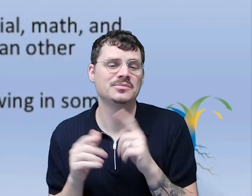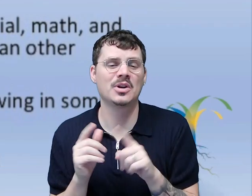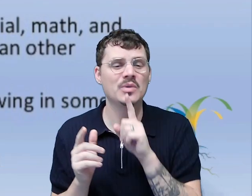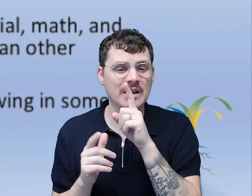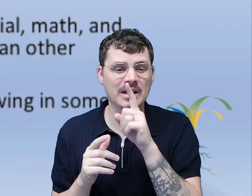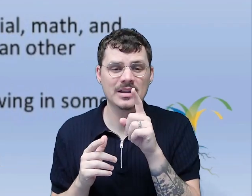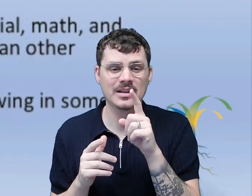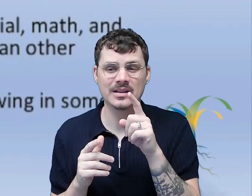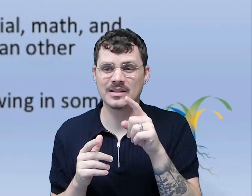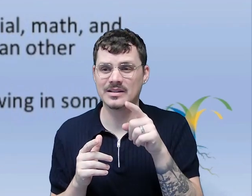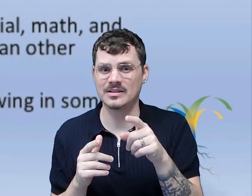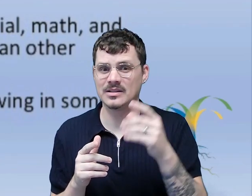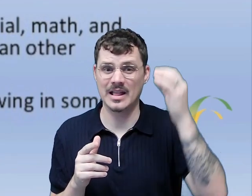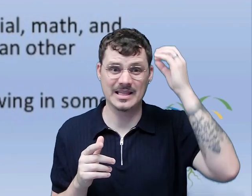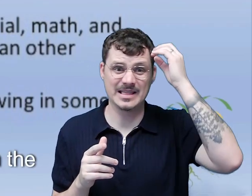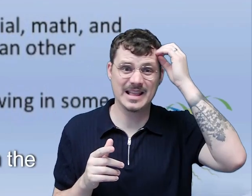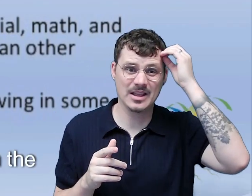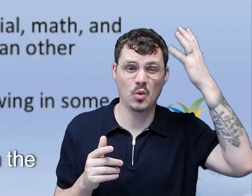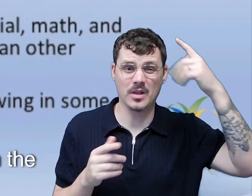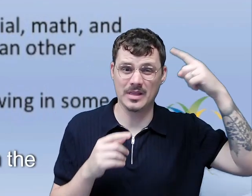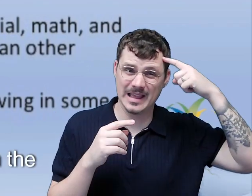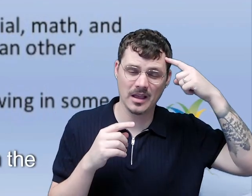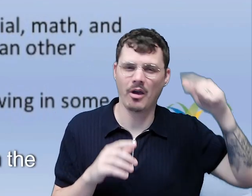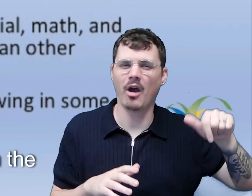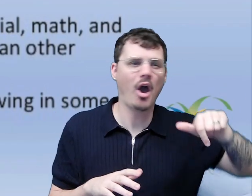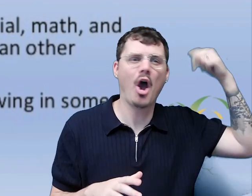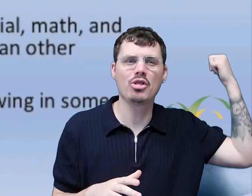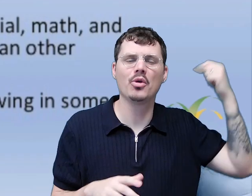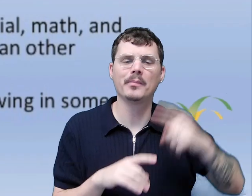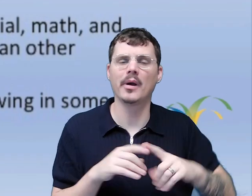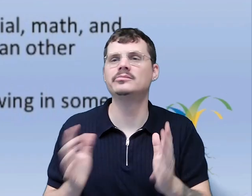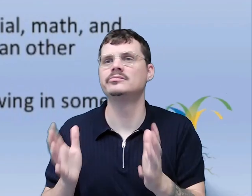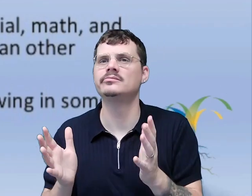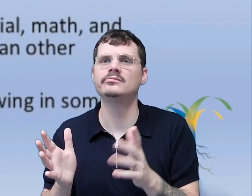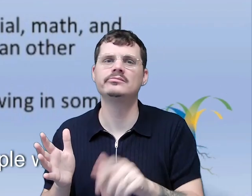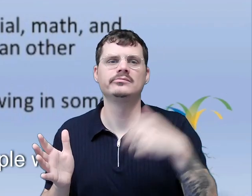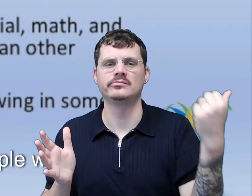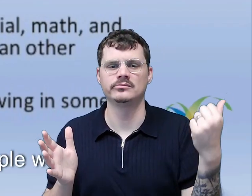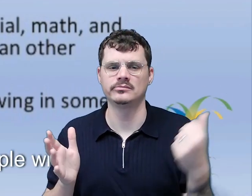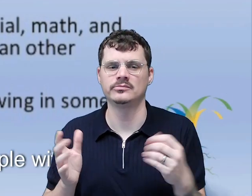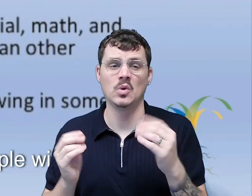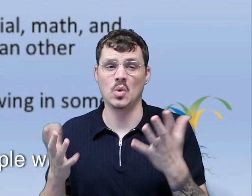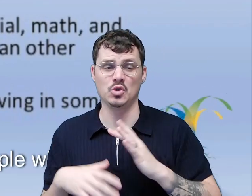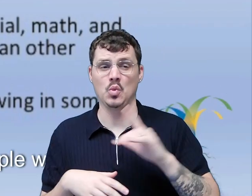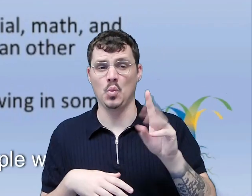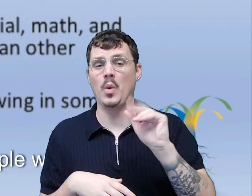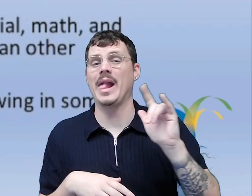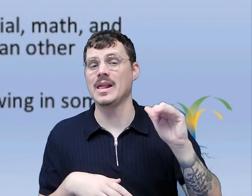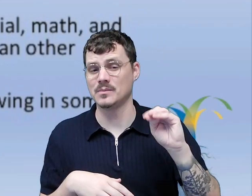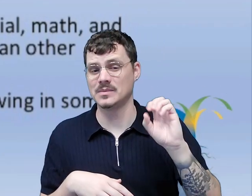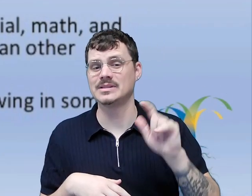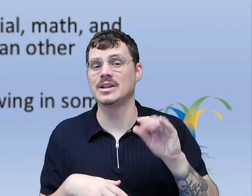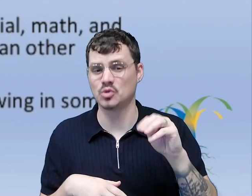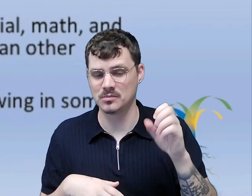having a conversation, but none of it is anything there that's really on the person's mind. So there's the cool thing about people with